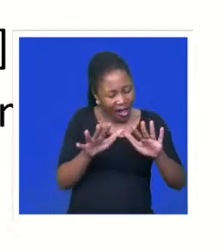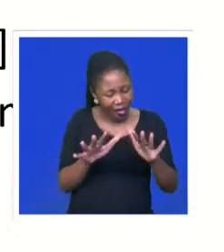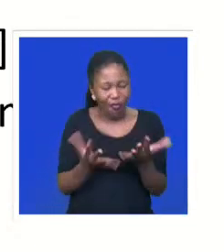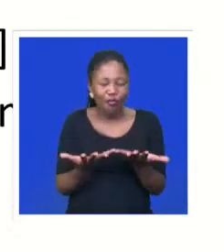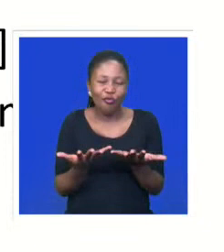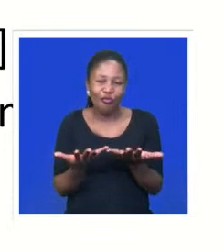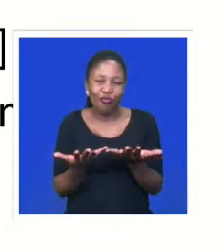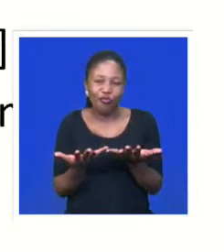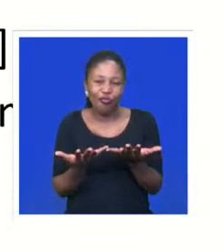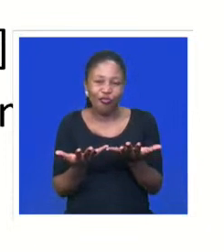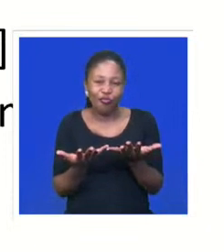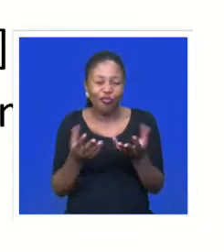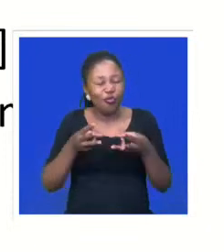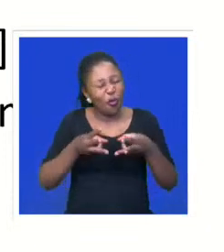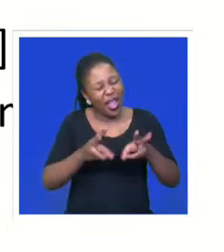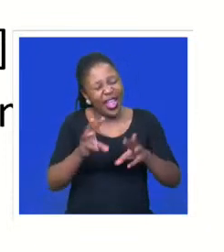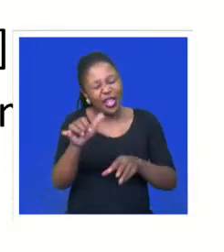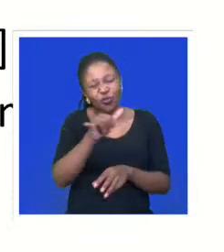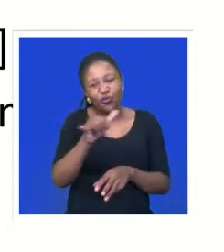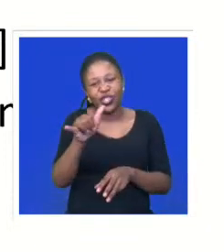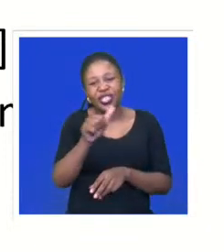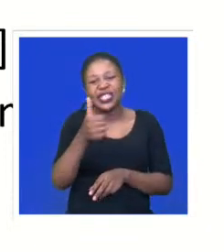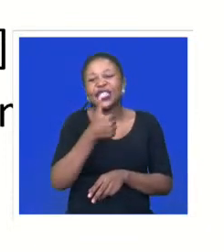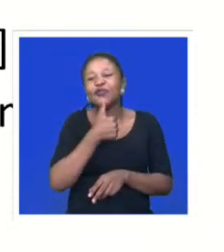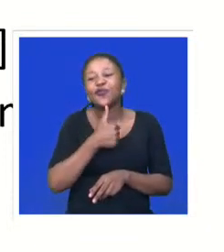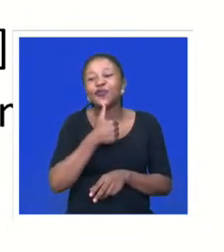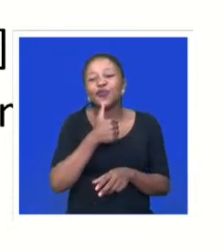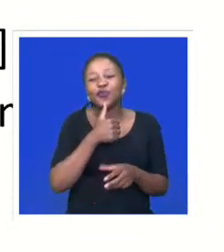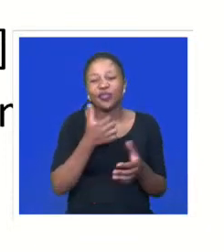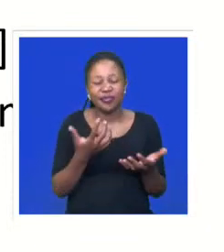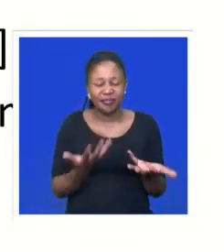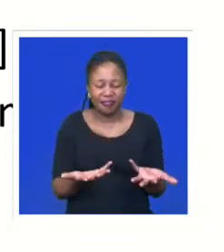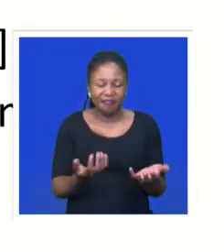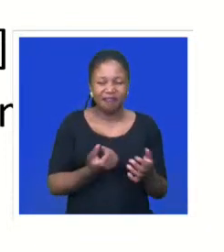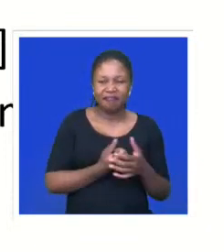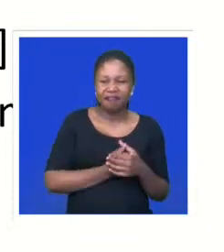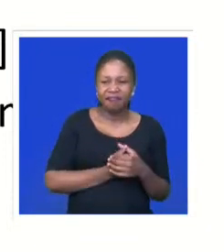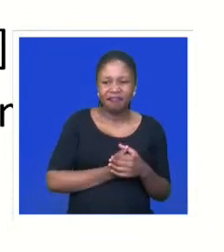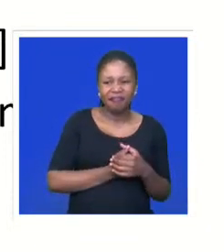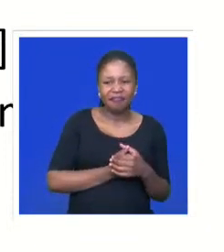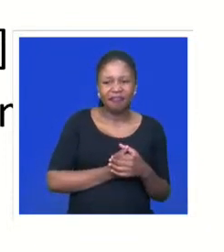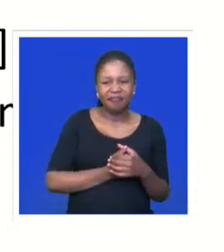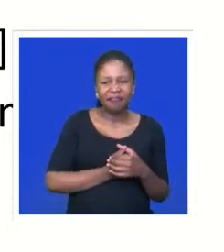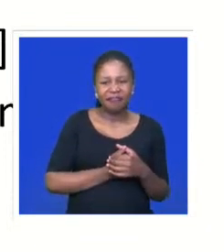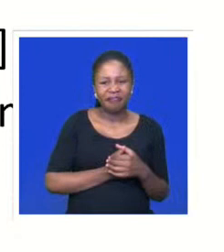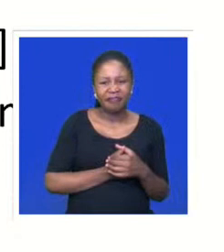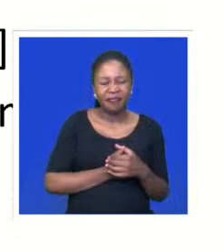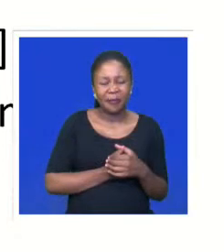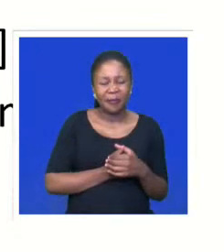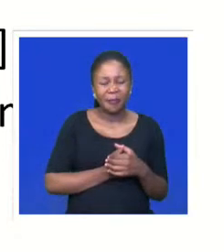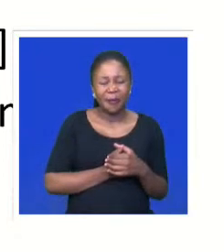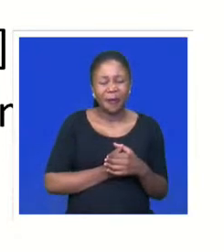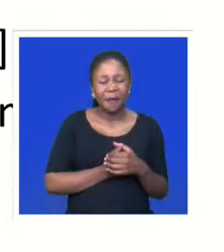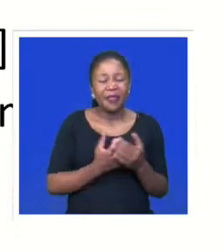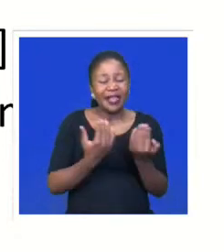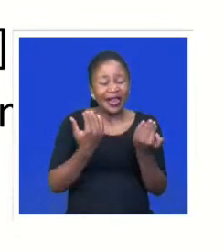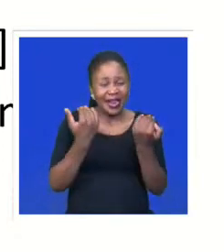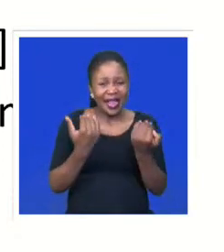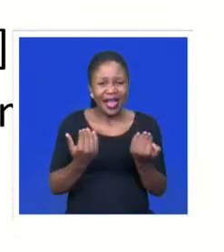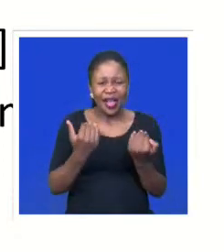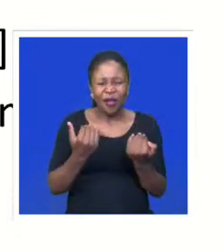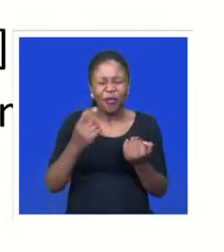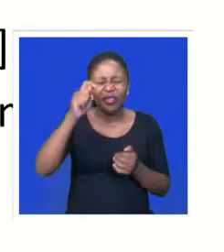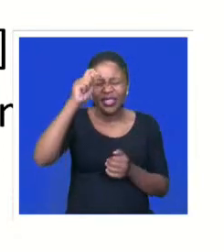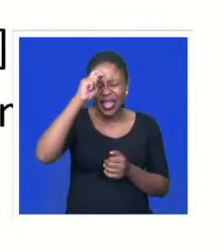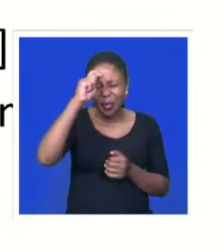marks. Number 4, do you think God was justified to create man on the last